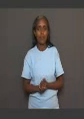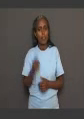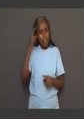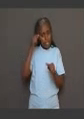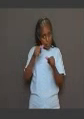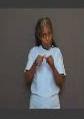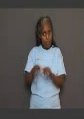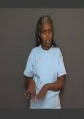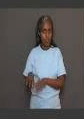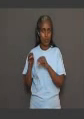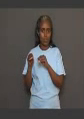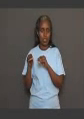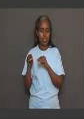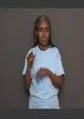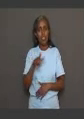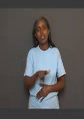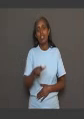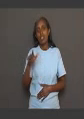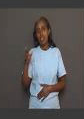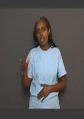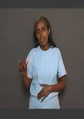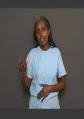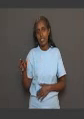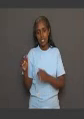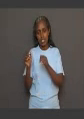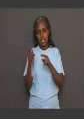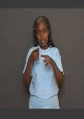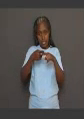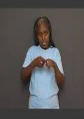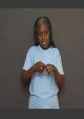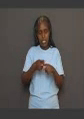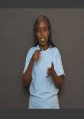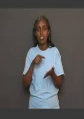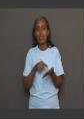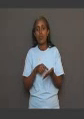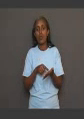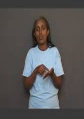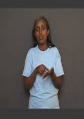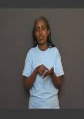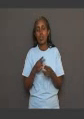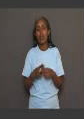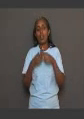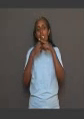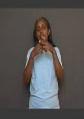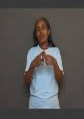Remember, students, lines that intersect at a point are